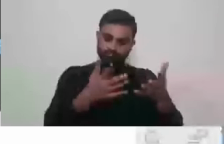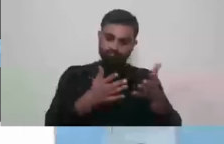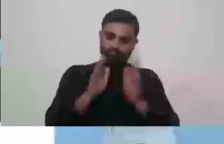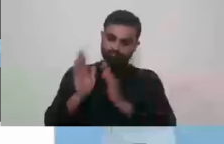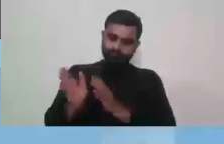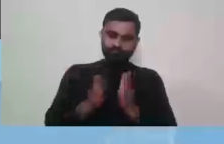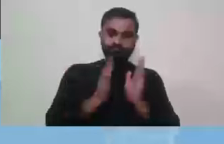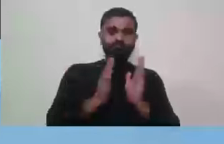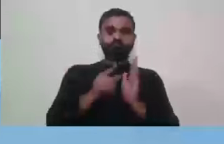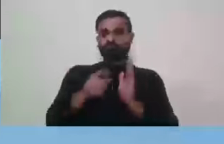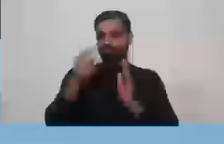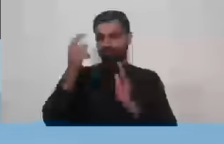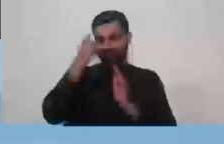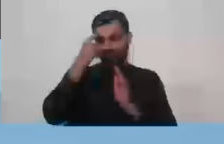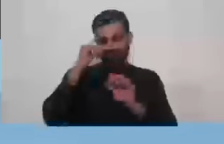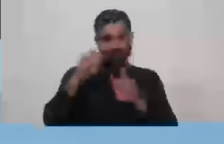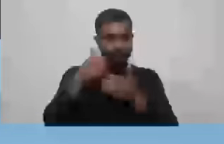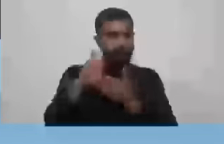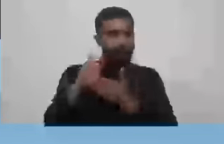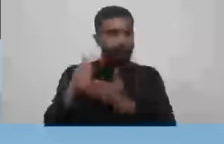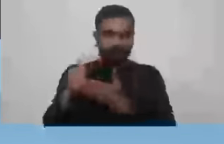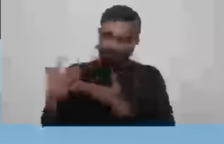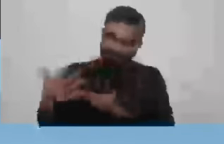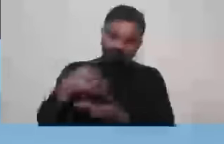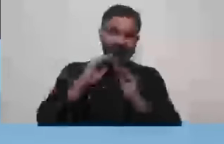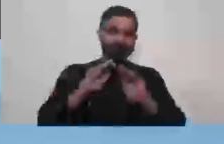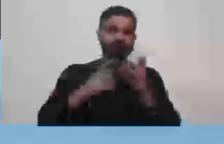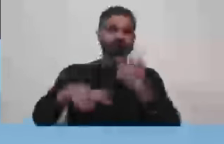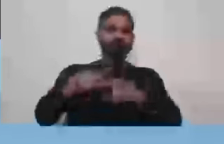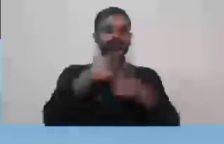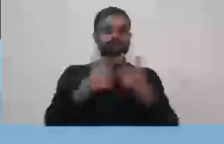Padlet that you think can help to contribute to this linguistic landscape.